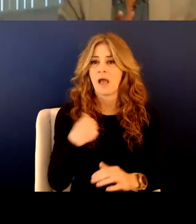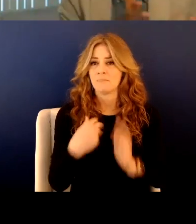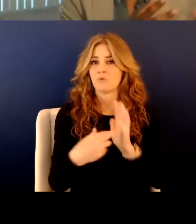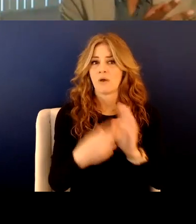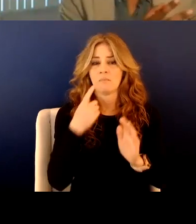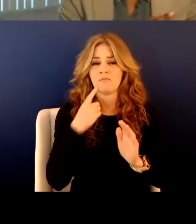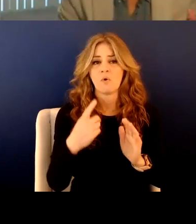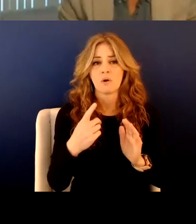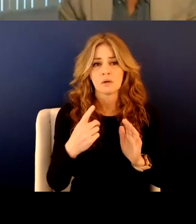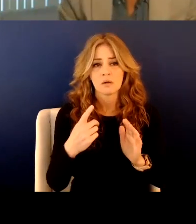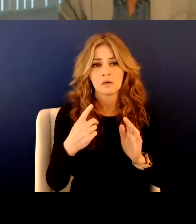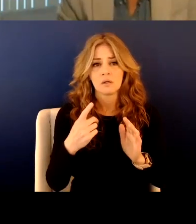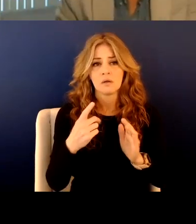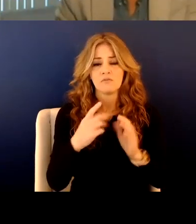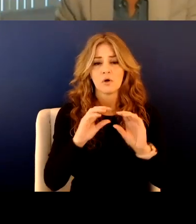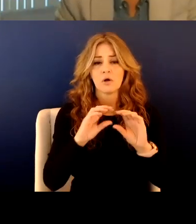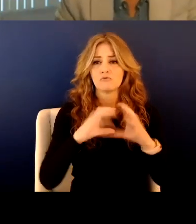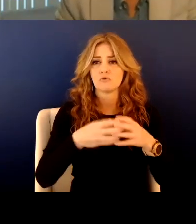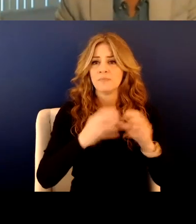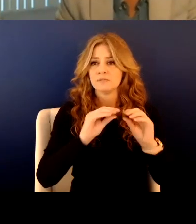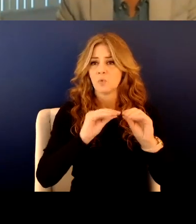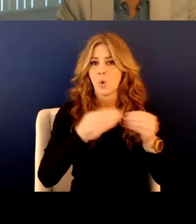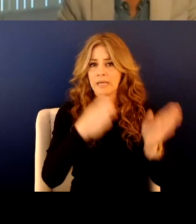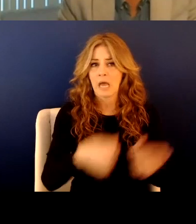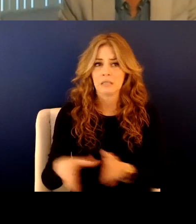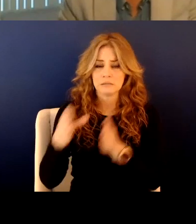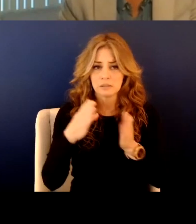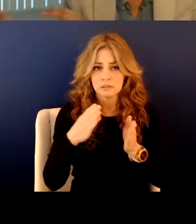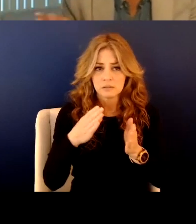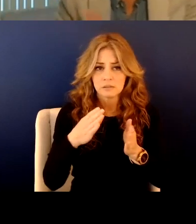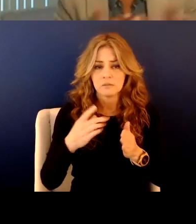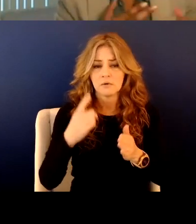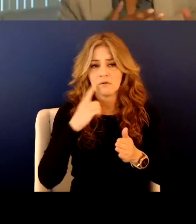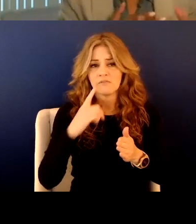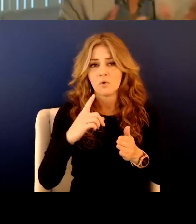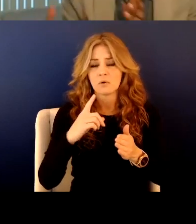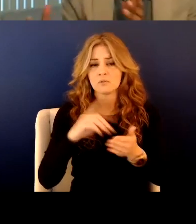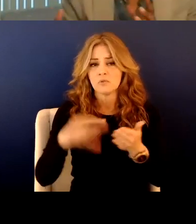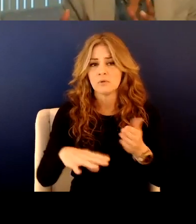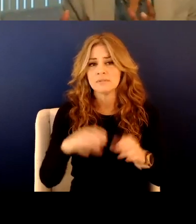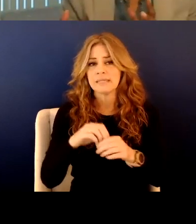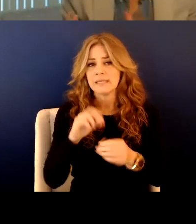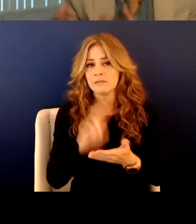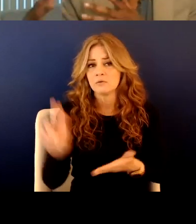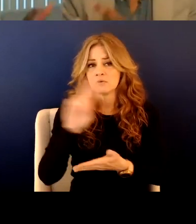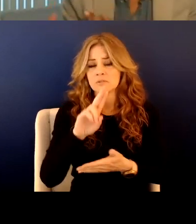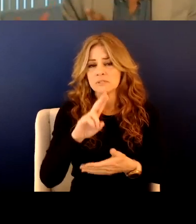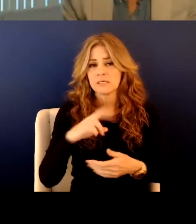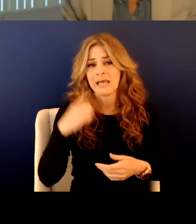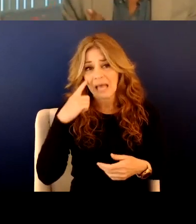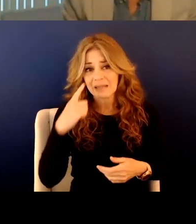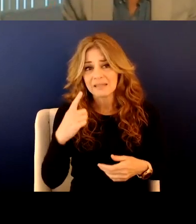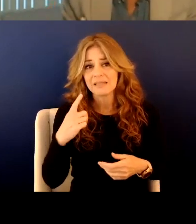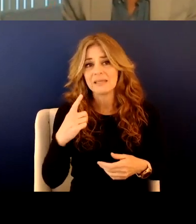graduate students who are organizing to unionize. Mm-hmm. There's a group of PhD students across the university. And so I think we're actually